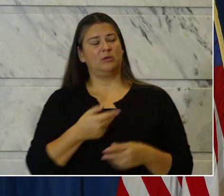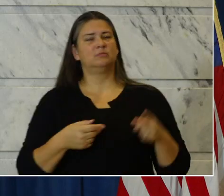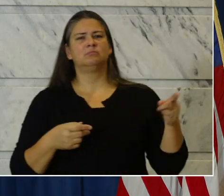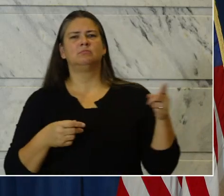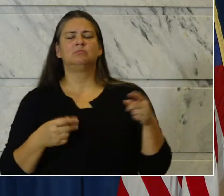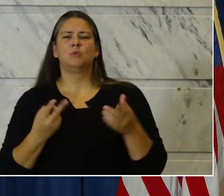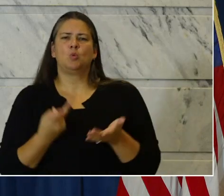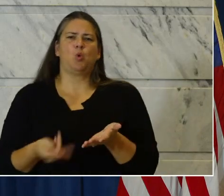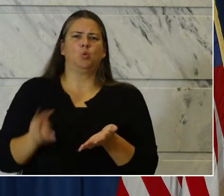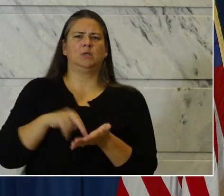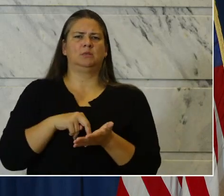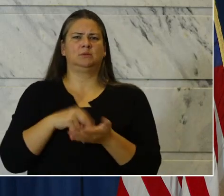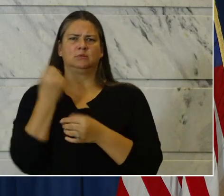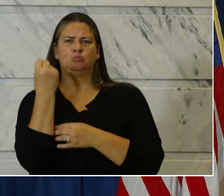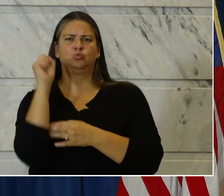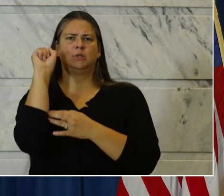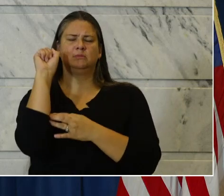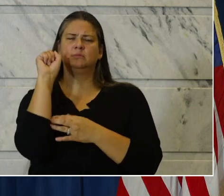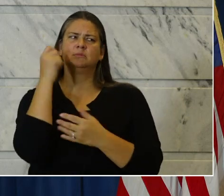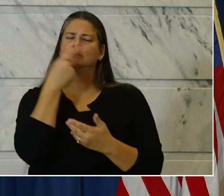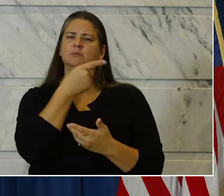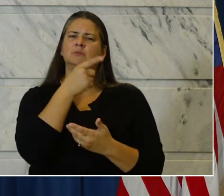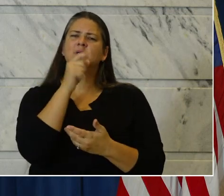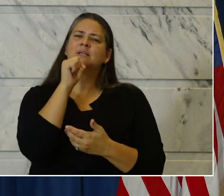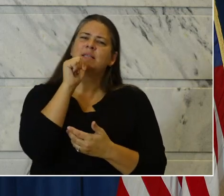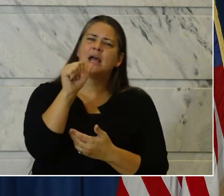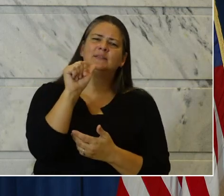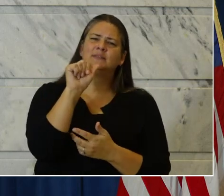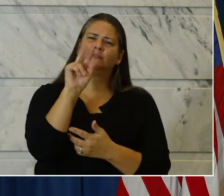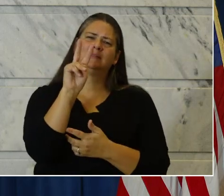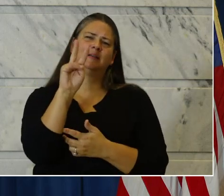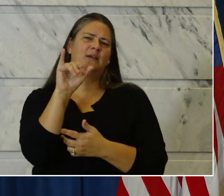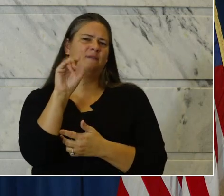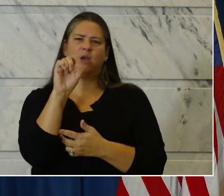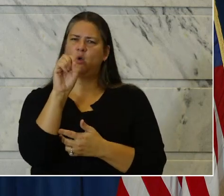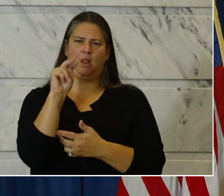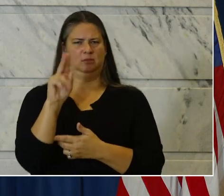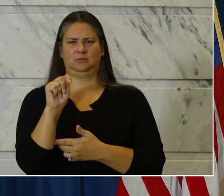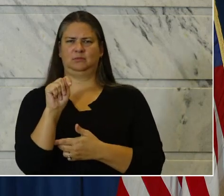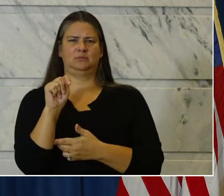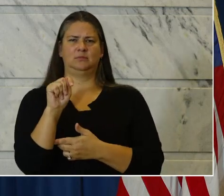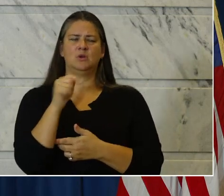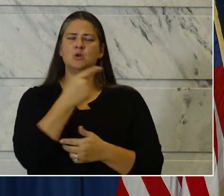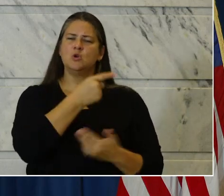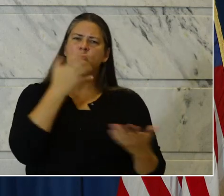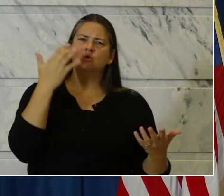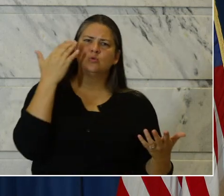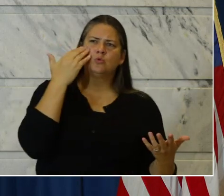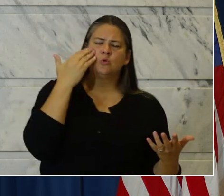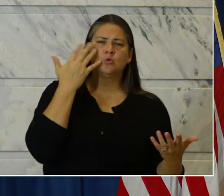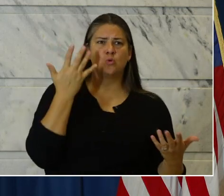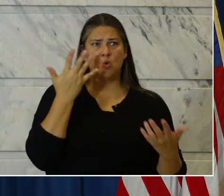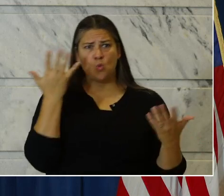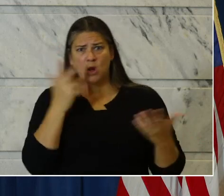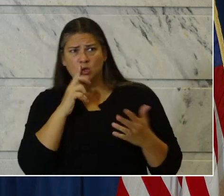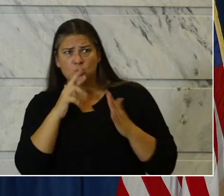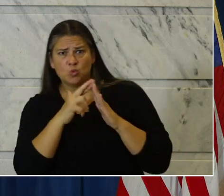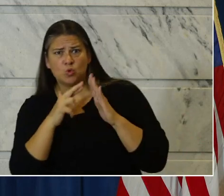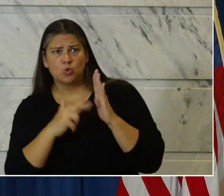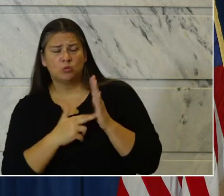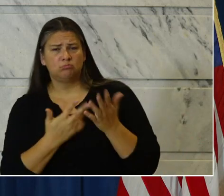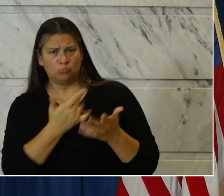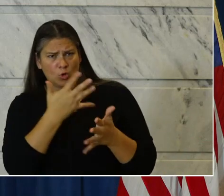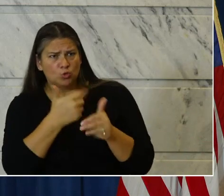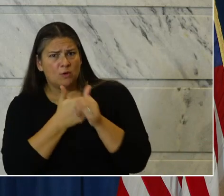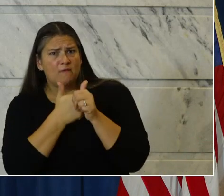nonviolent protests. People wanted to know what the rules are generally and to follow them, but to still make